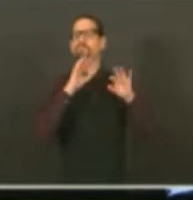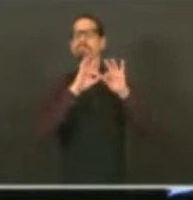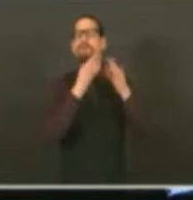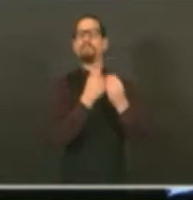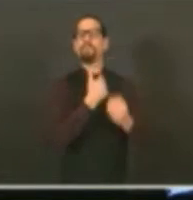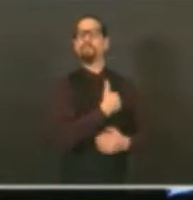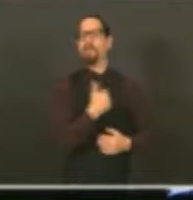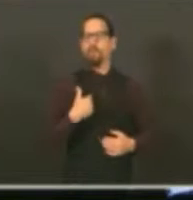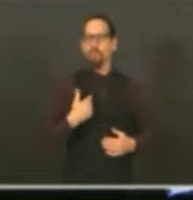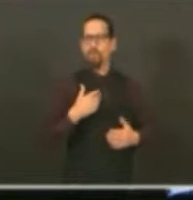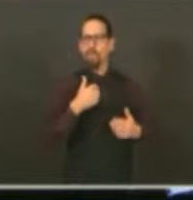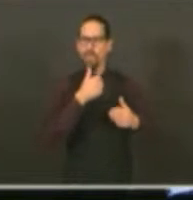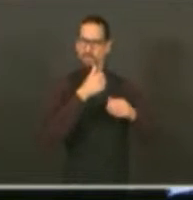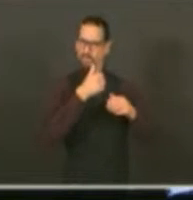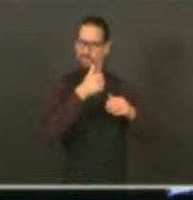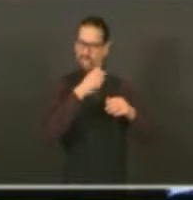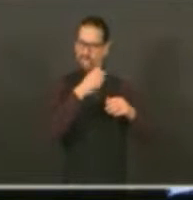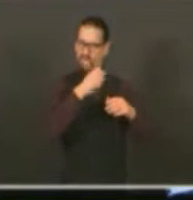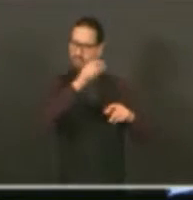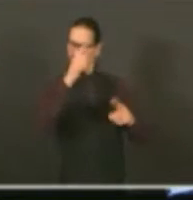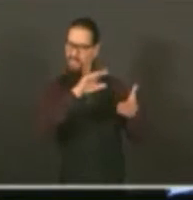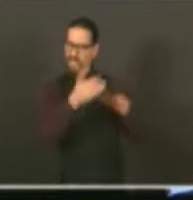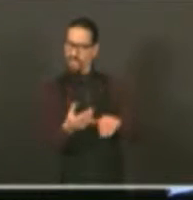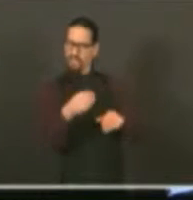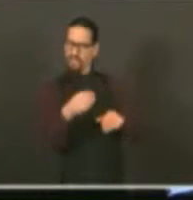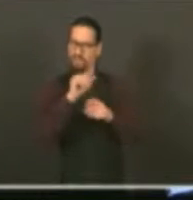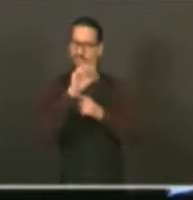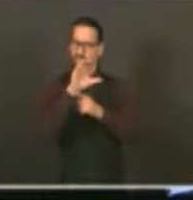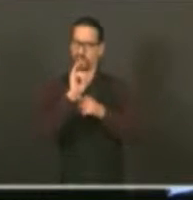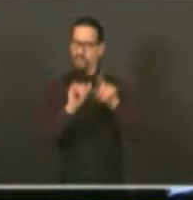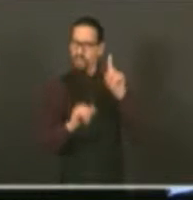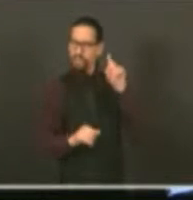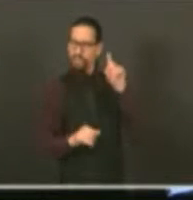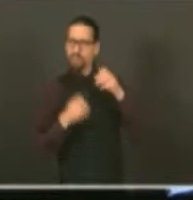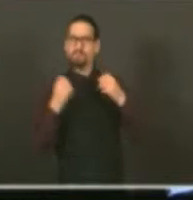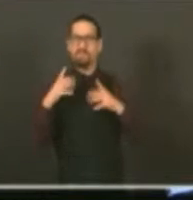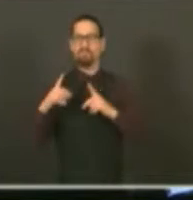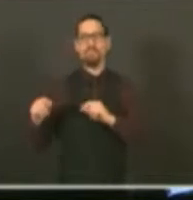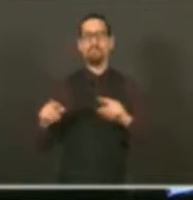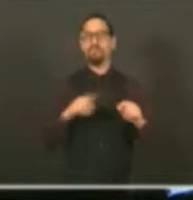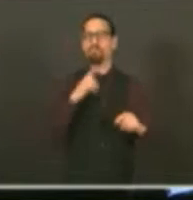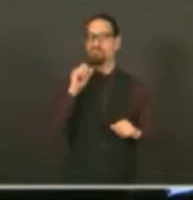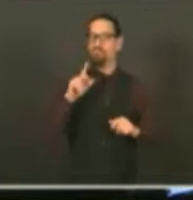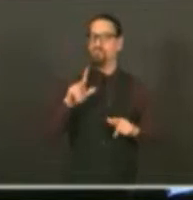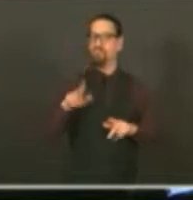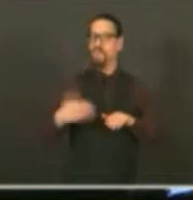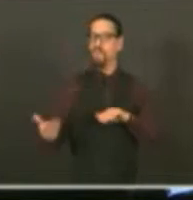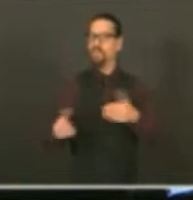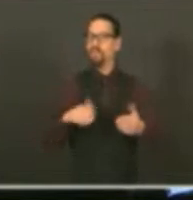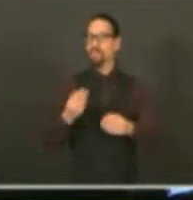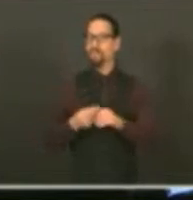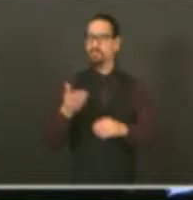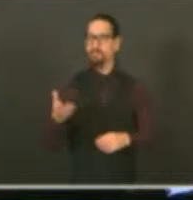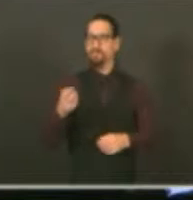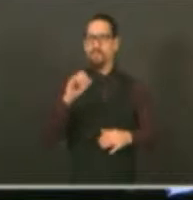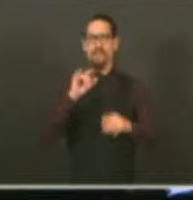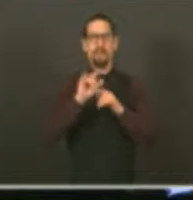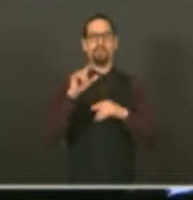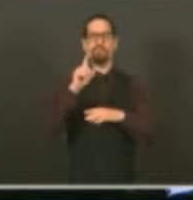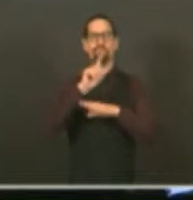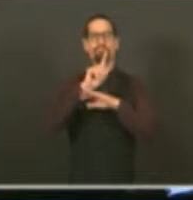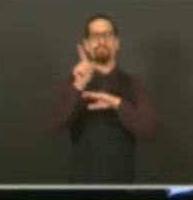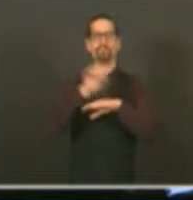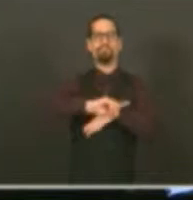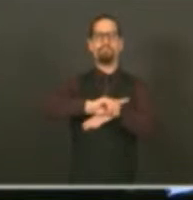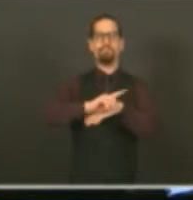know? Because we're not hearing those numbers either. And there's a lot of rumors coming out that people are dying. I'm hearing bodies dropping. So I'm wondering if anybody's actually died, if we know